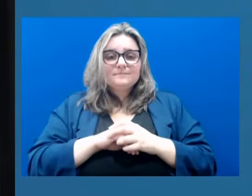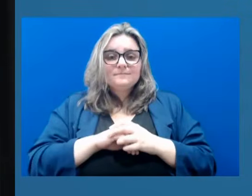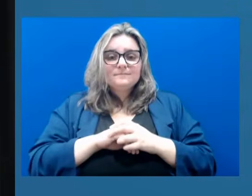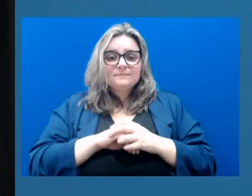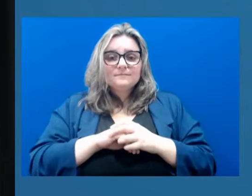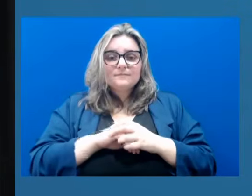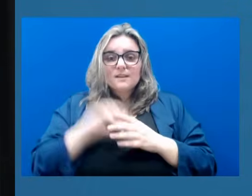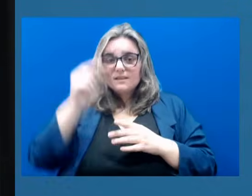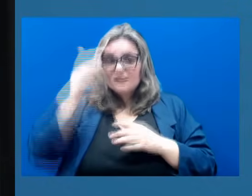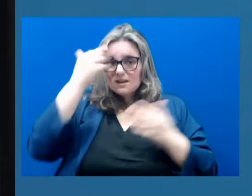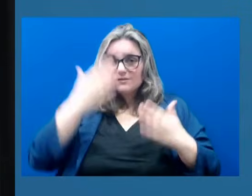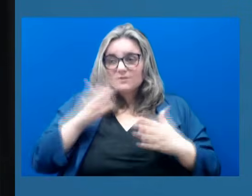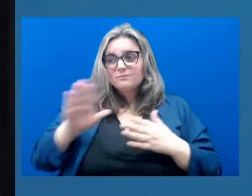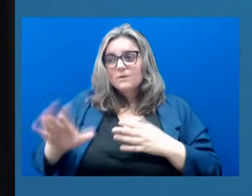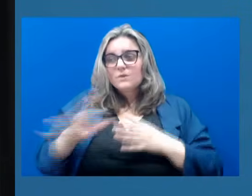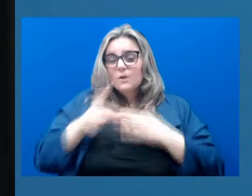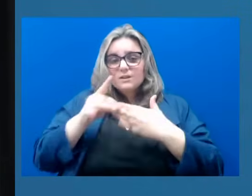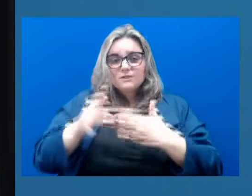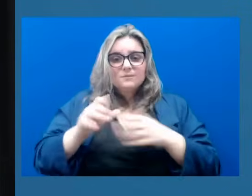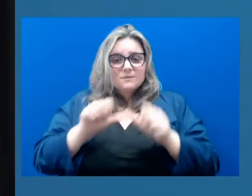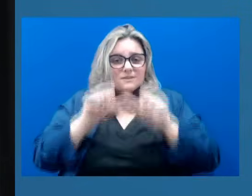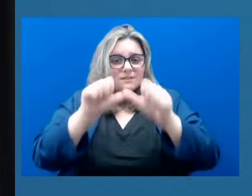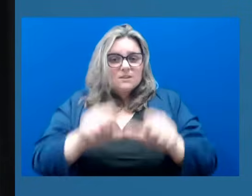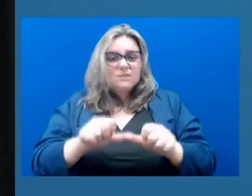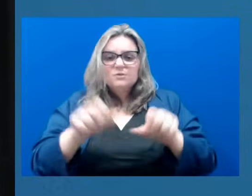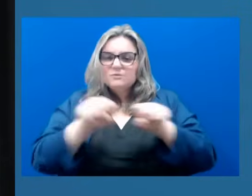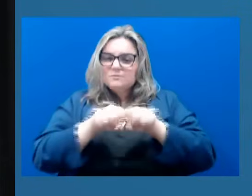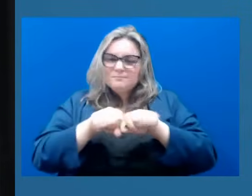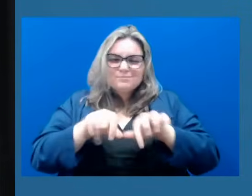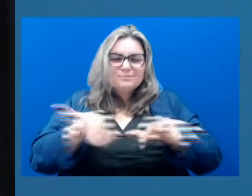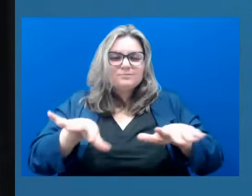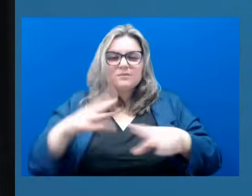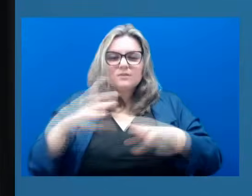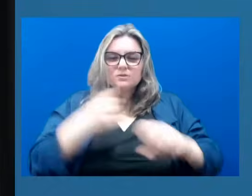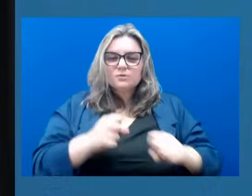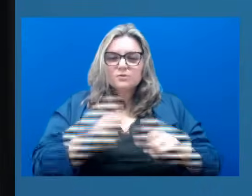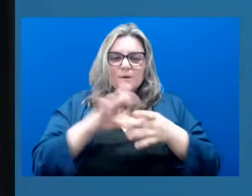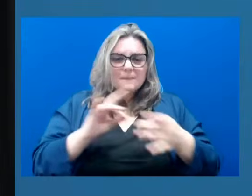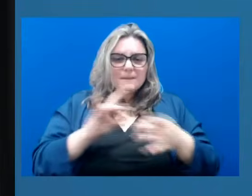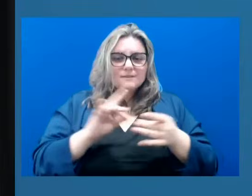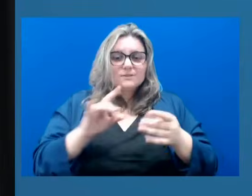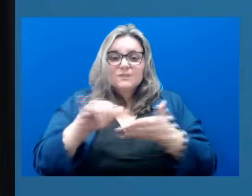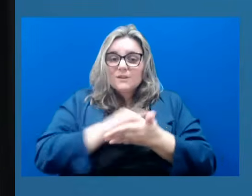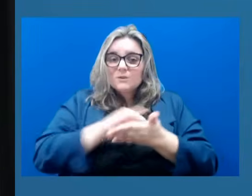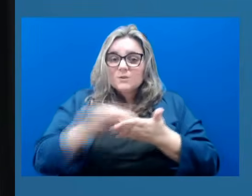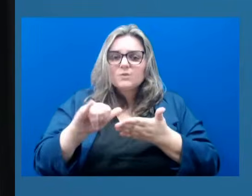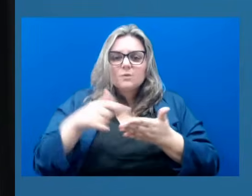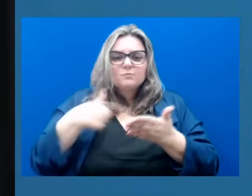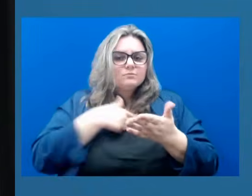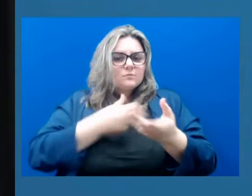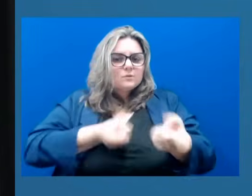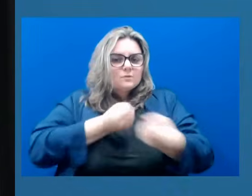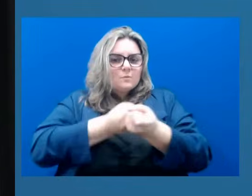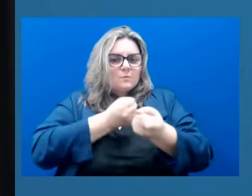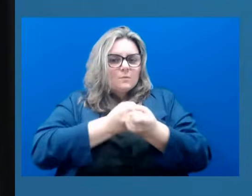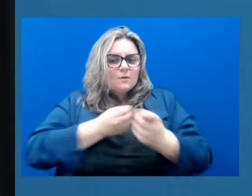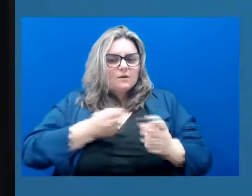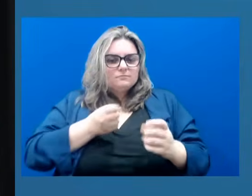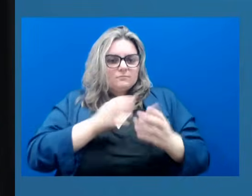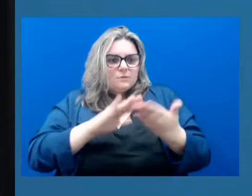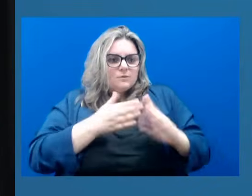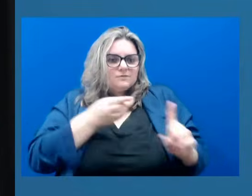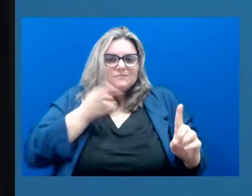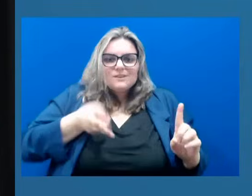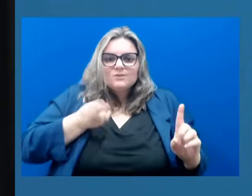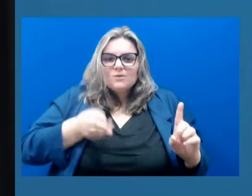your leadership continues to send that strong message that New York stands with communities that were historically disadvantaged,